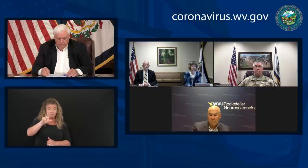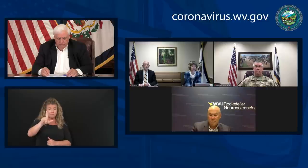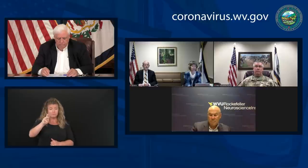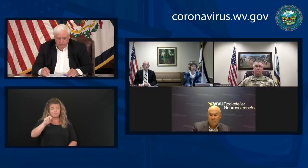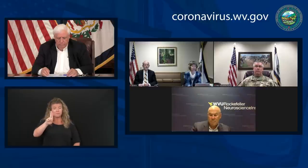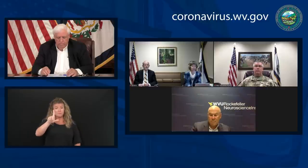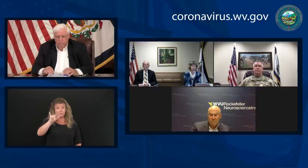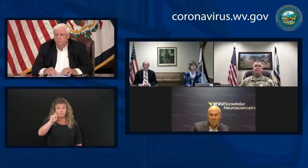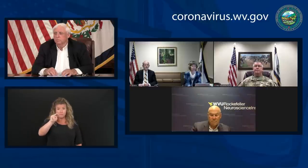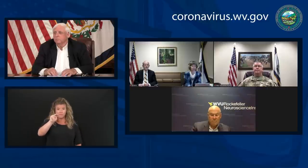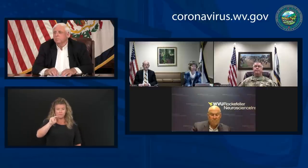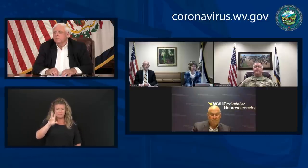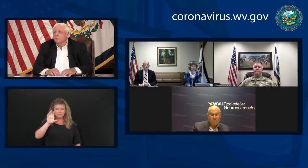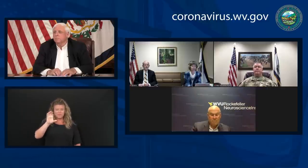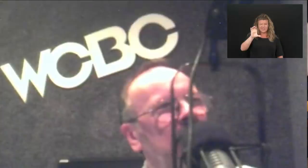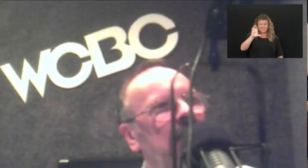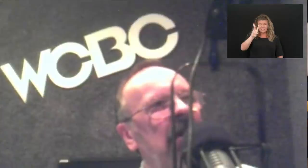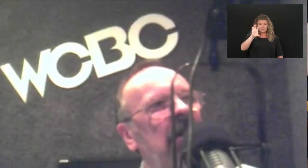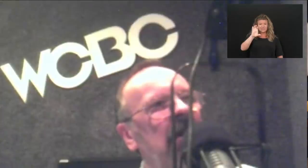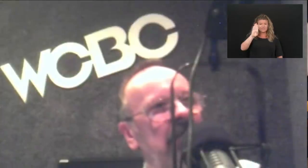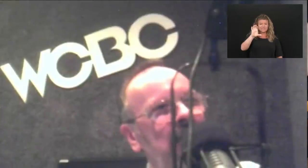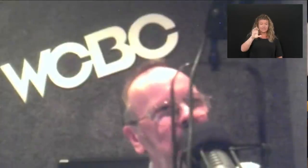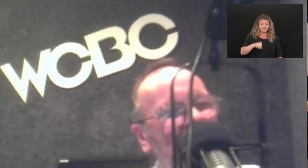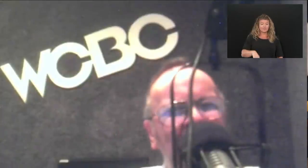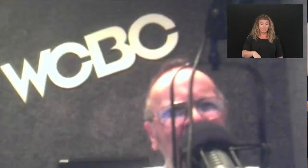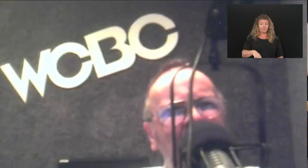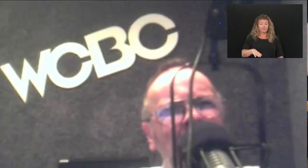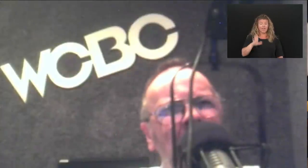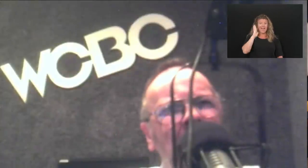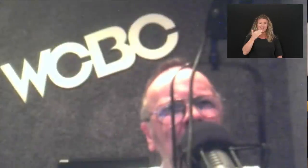Good afternoon, Governor panel. Good afternoon, Landon.